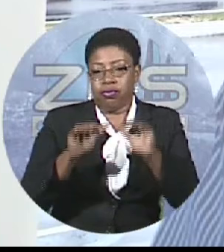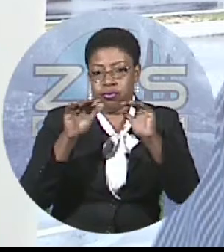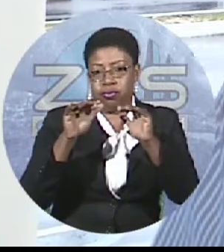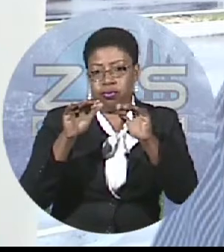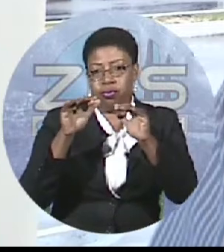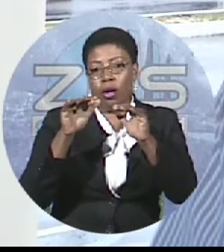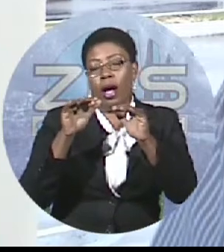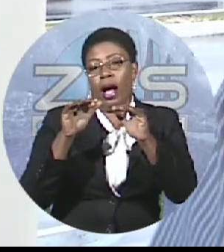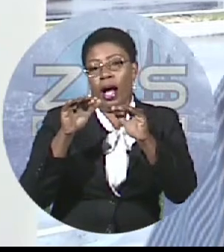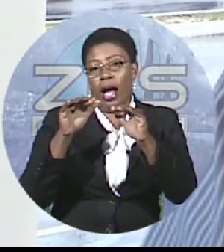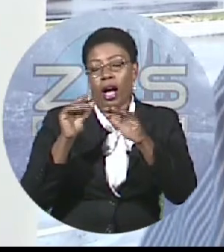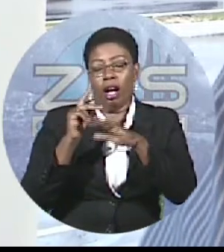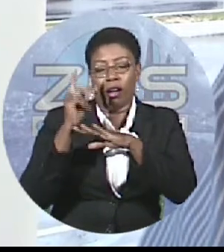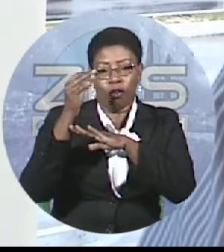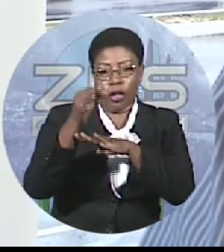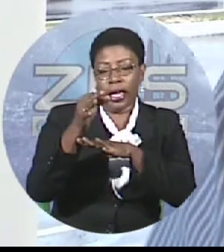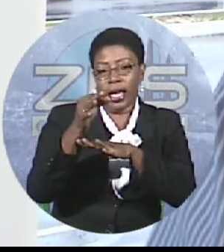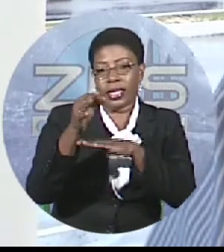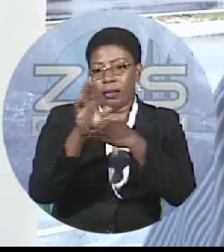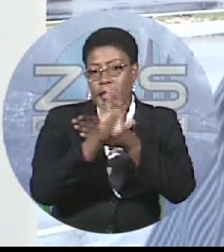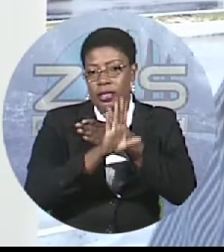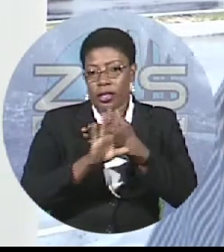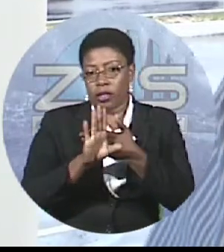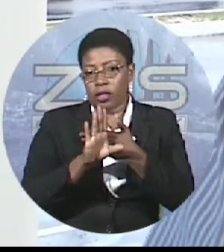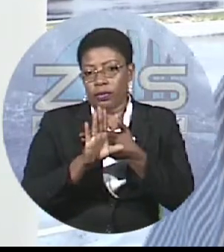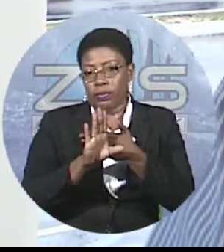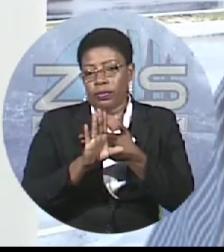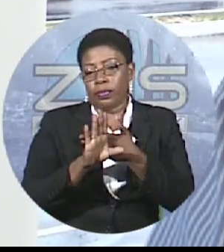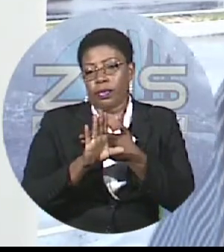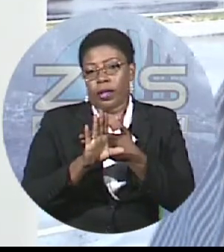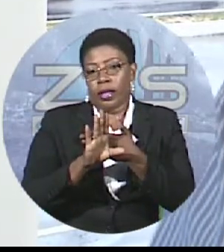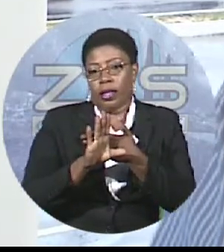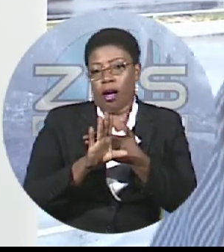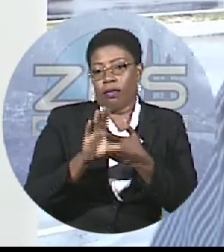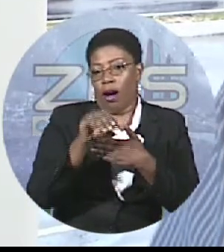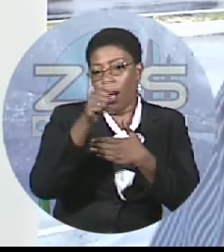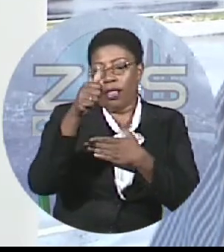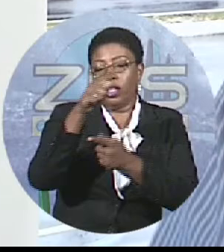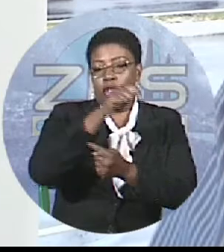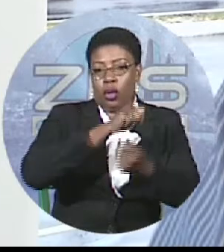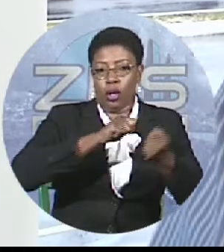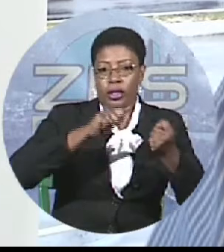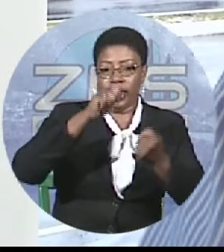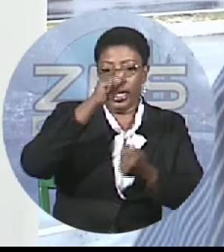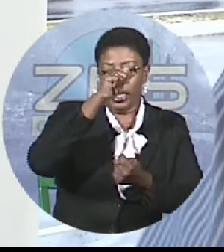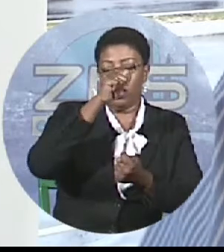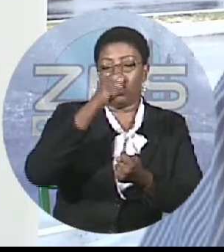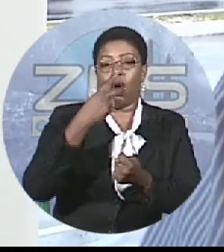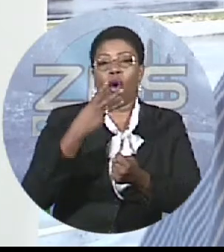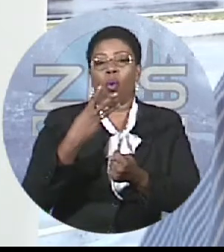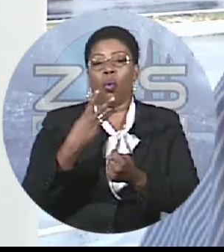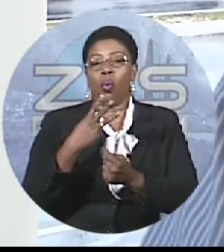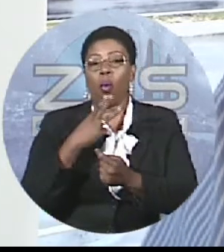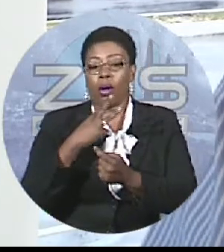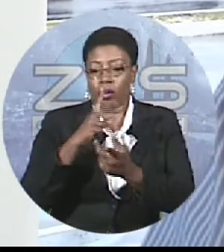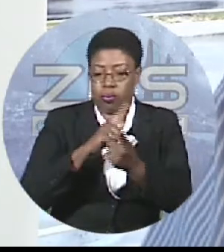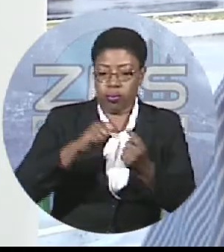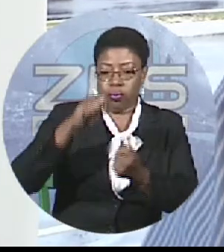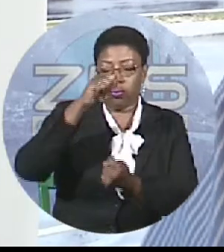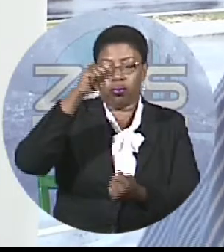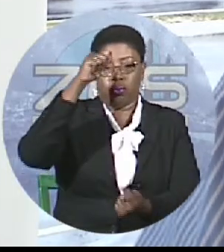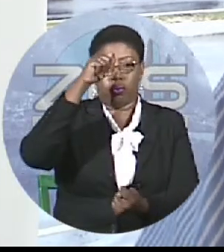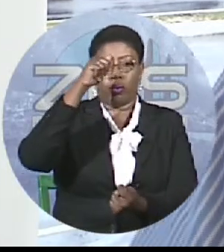and the detection of phenomena such as tornadoes and water spouts.